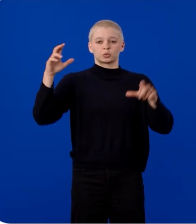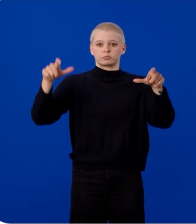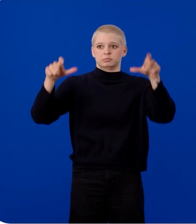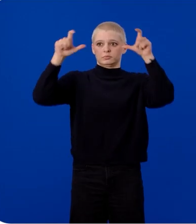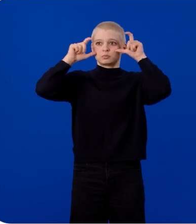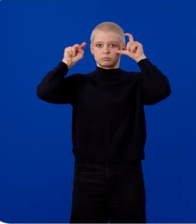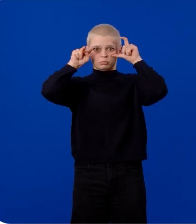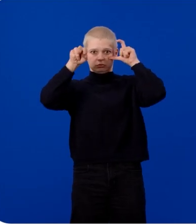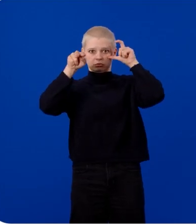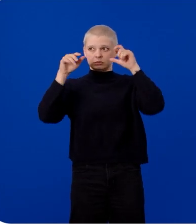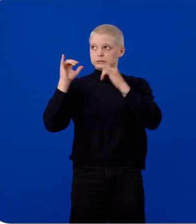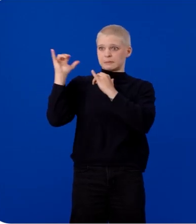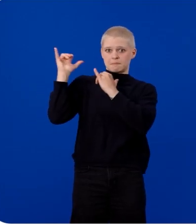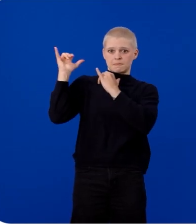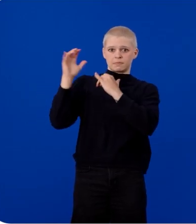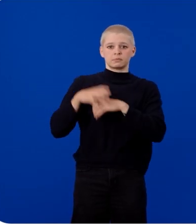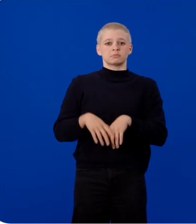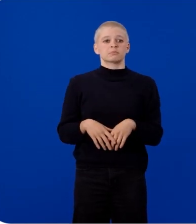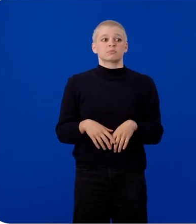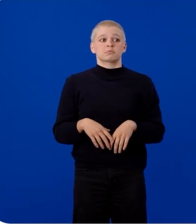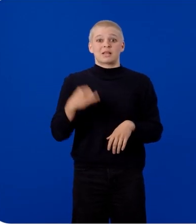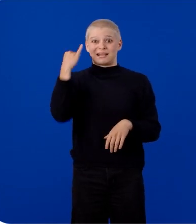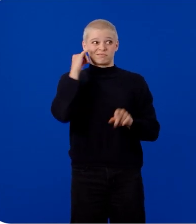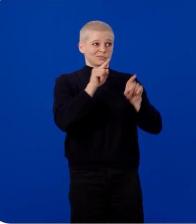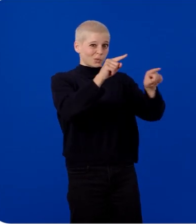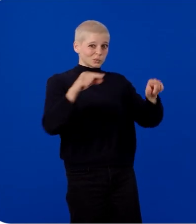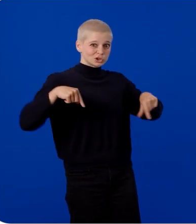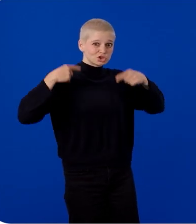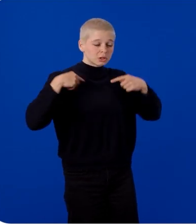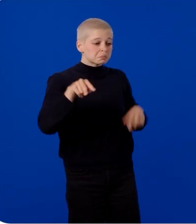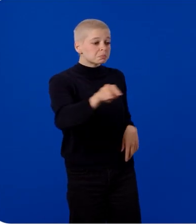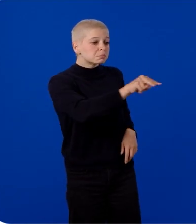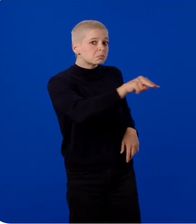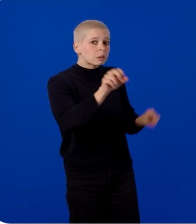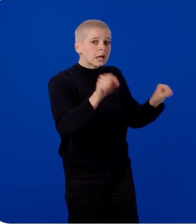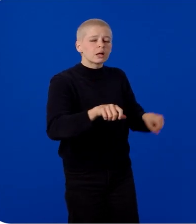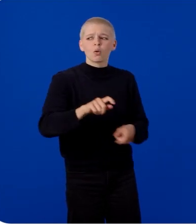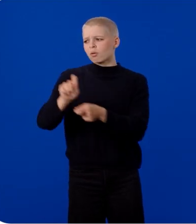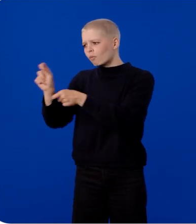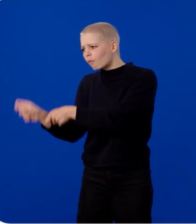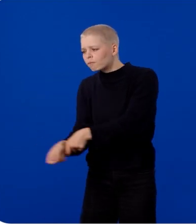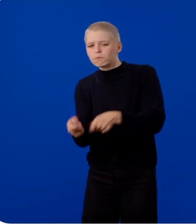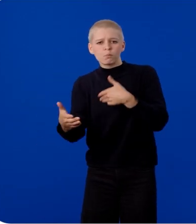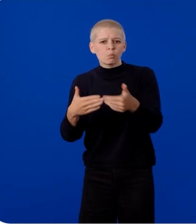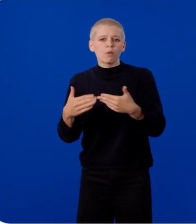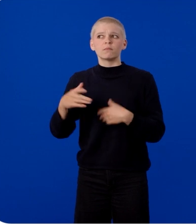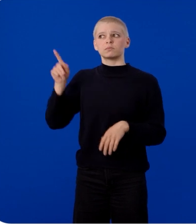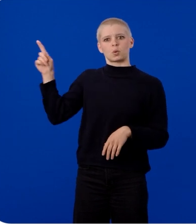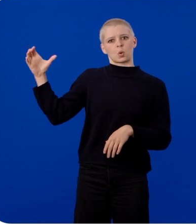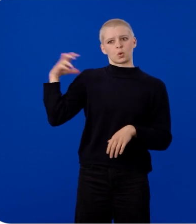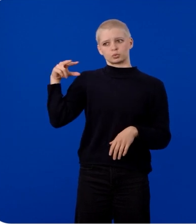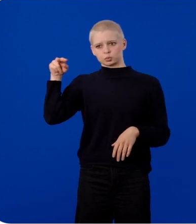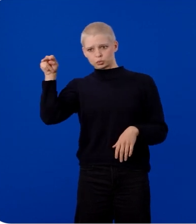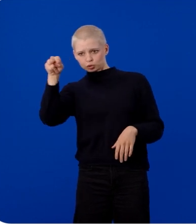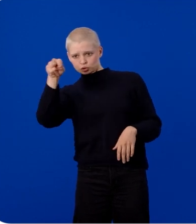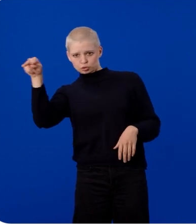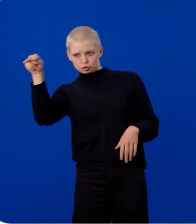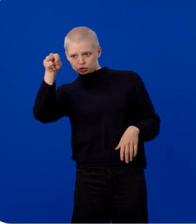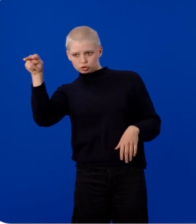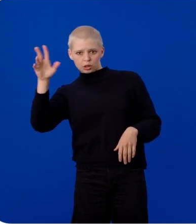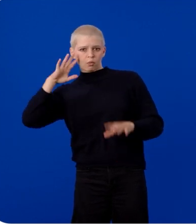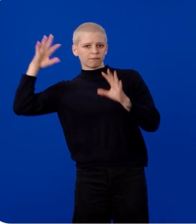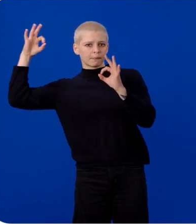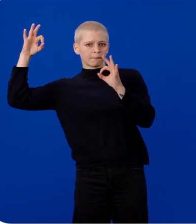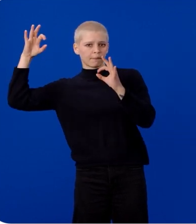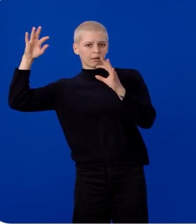view, be it in the gym or out on the golf course, all the time giving you live feedback. Or perhaps you could